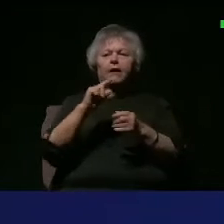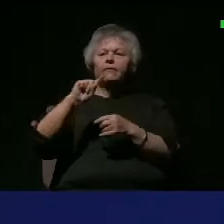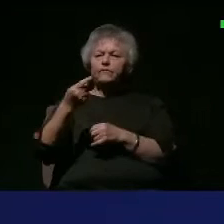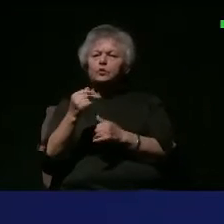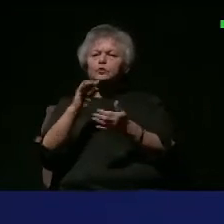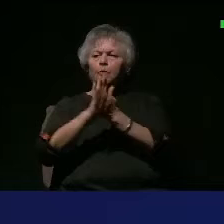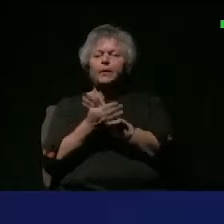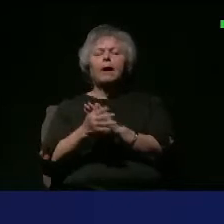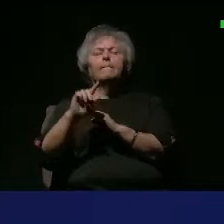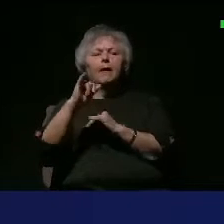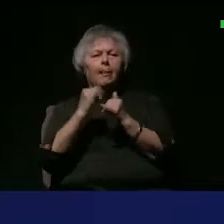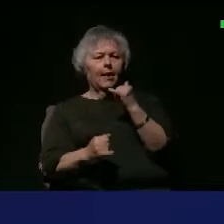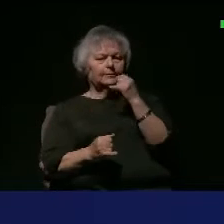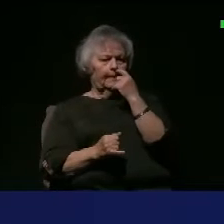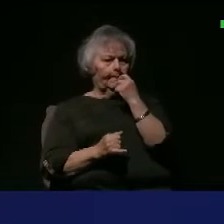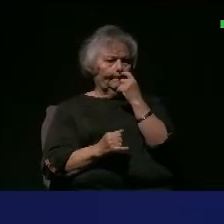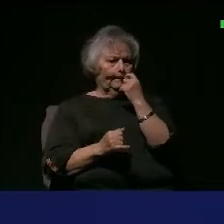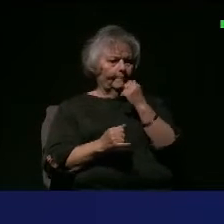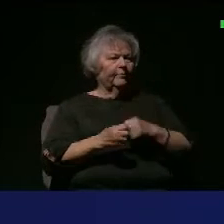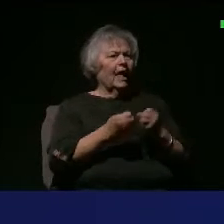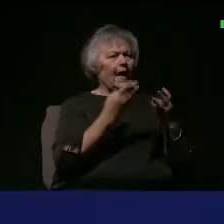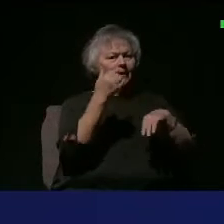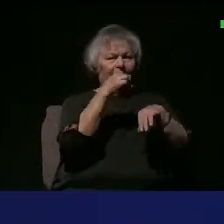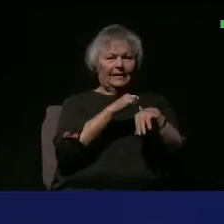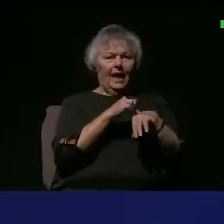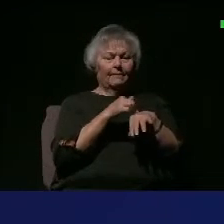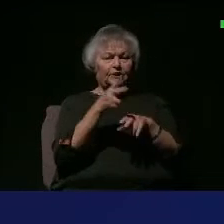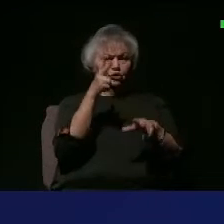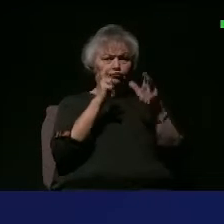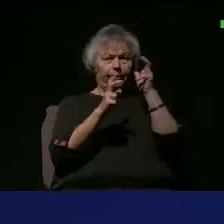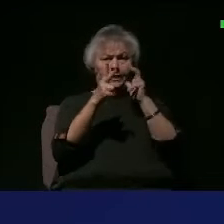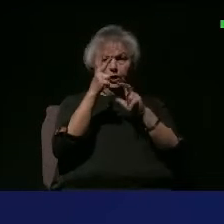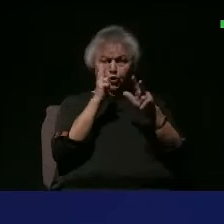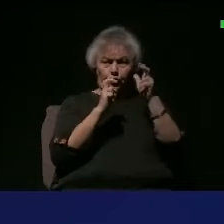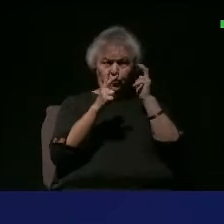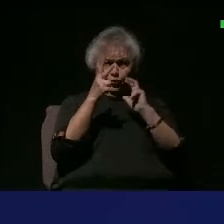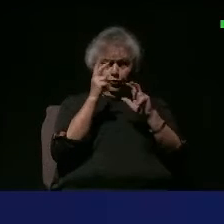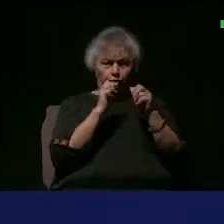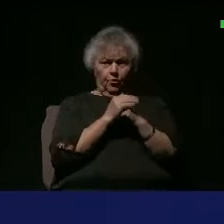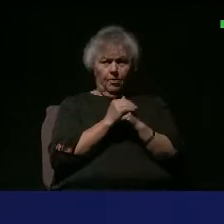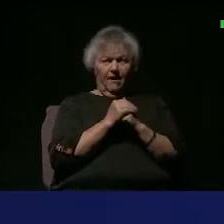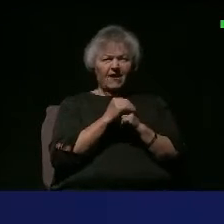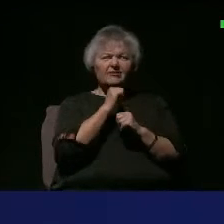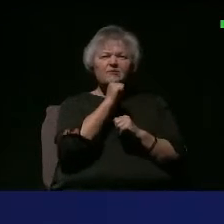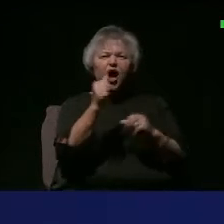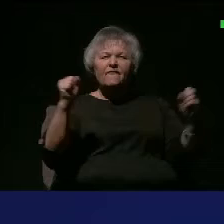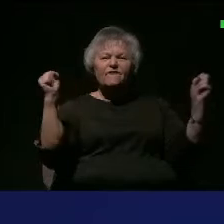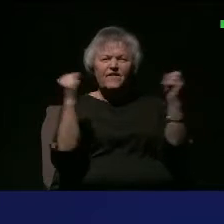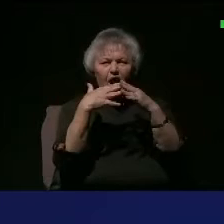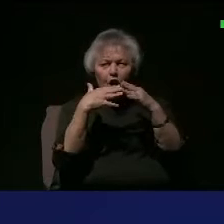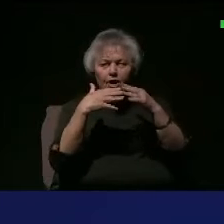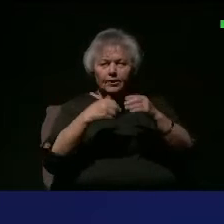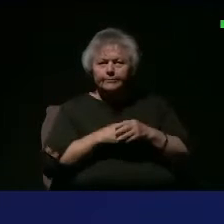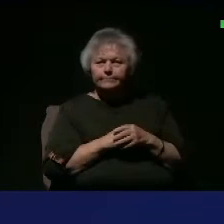last.'" I wonder how many times that you've heard the phrase that serves as the title of this message today. It's not